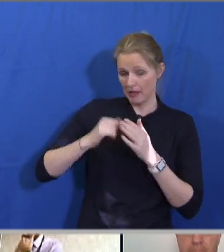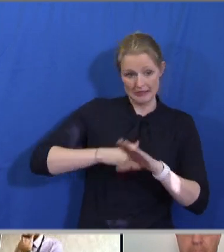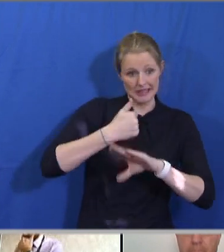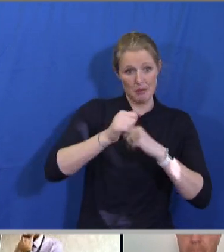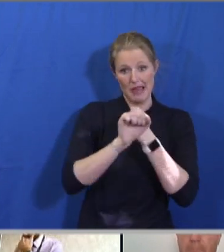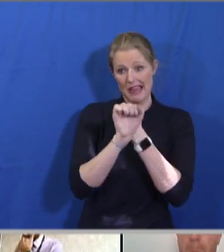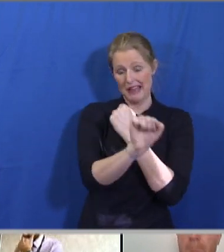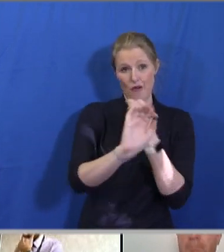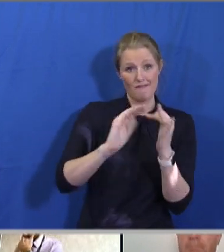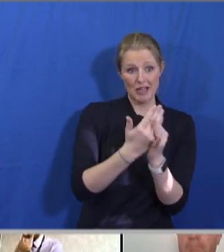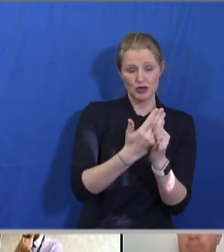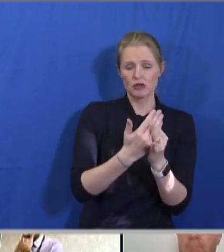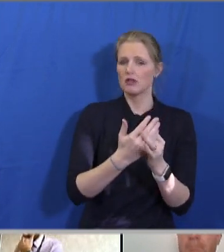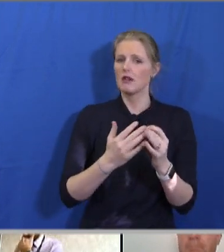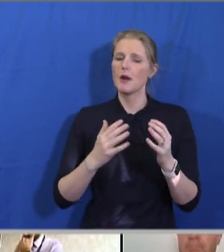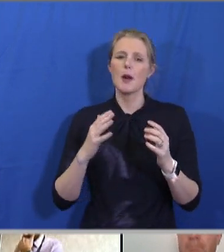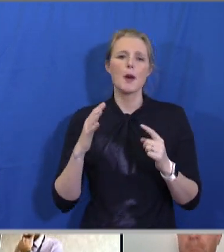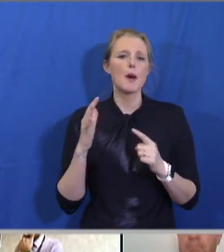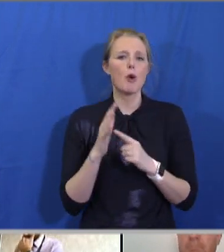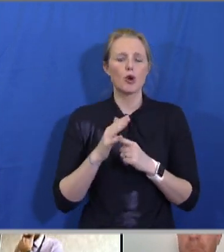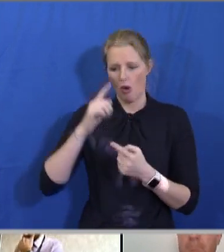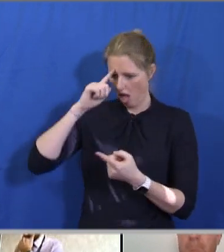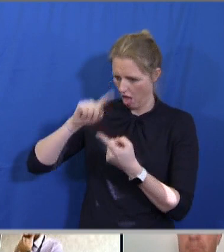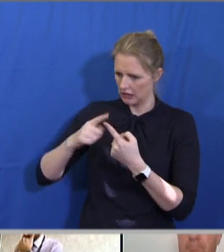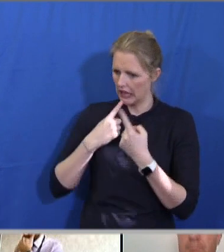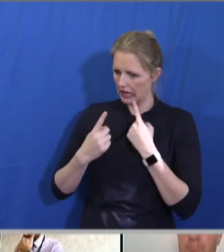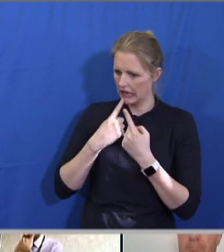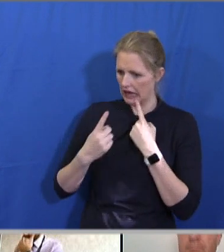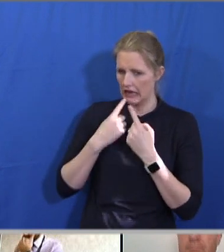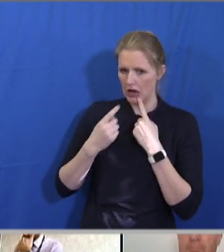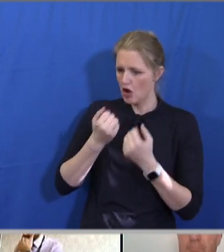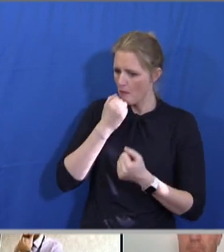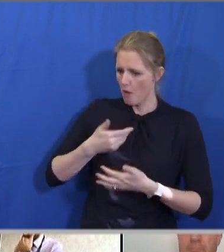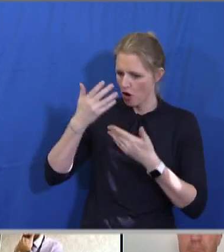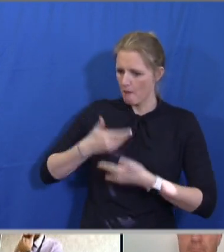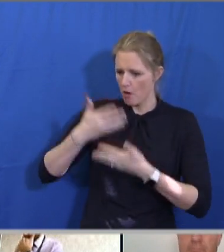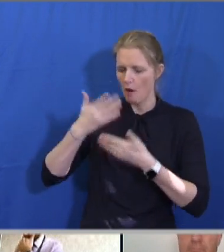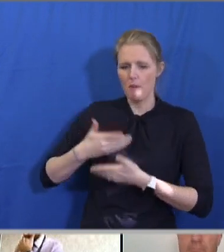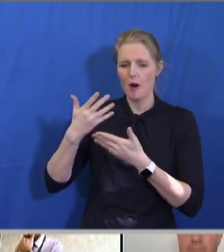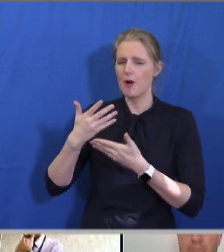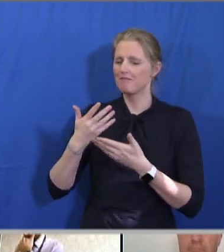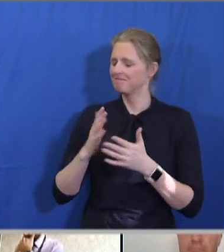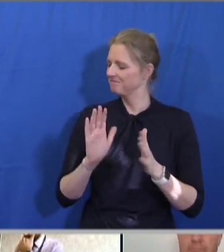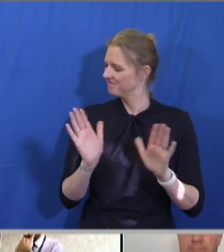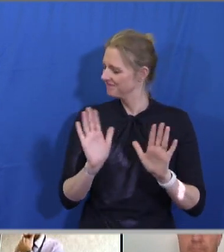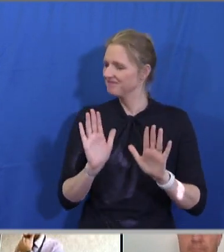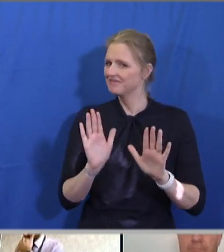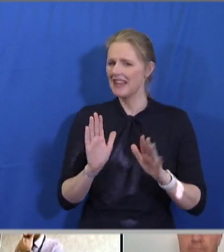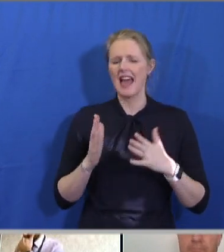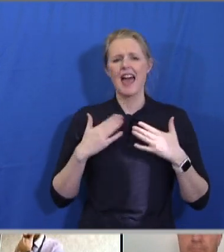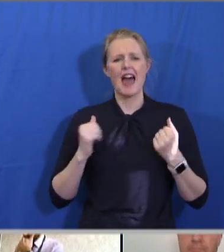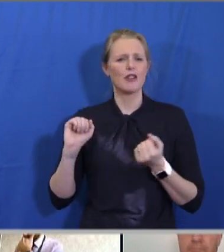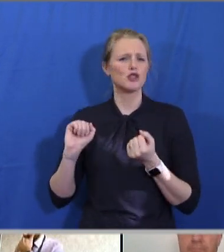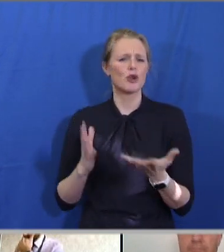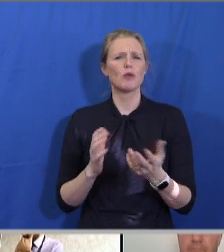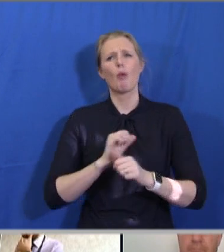don't turn everything into data and numbers. What the health service is good at and what the health service